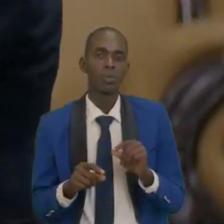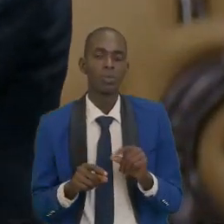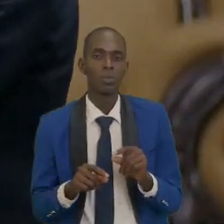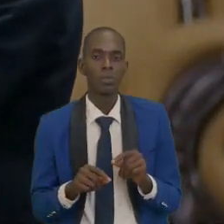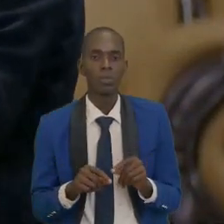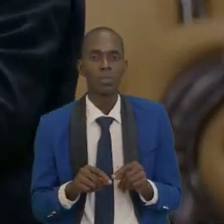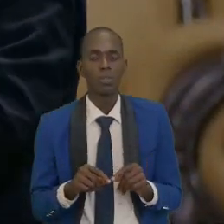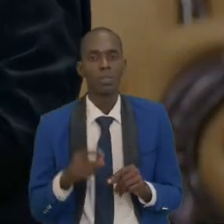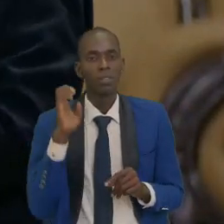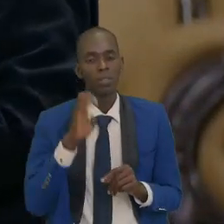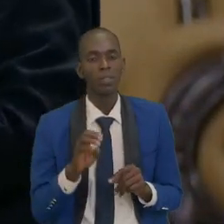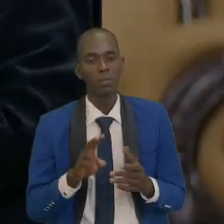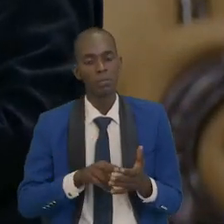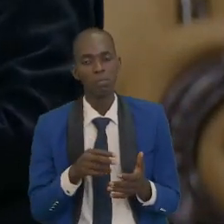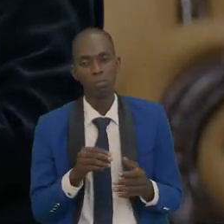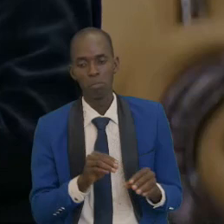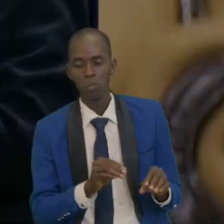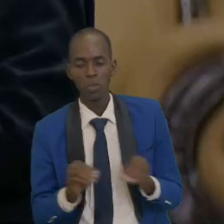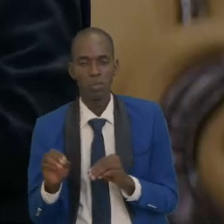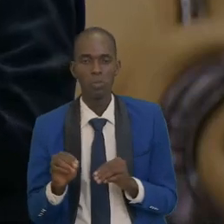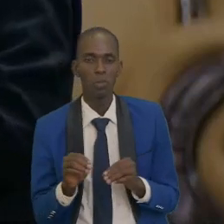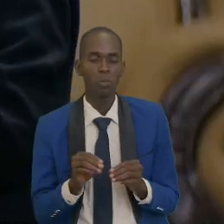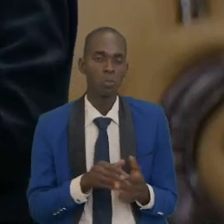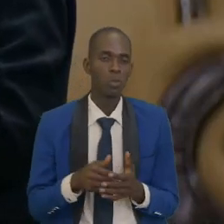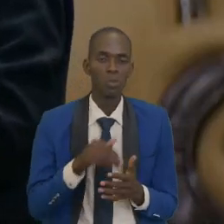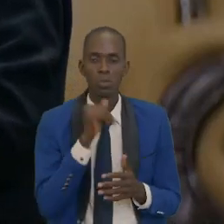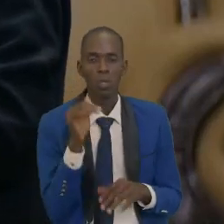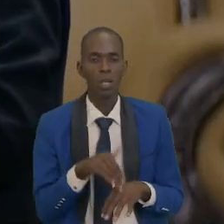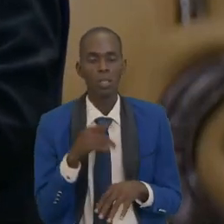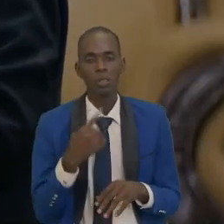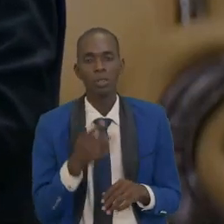are the promise of God through belief